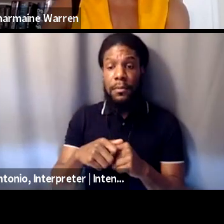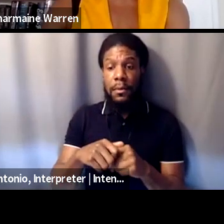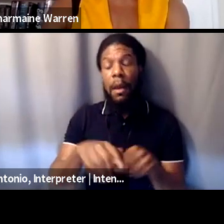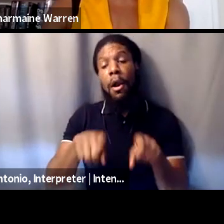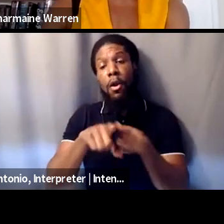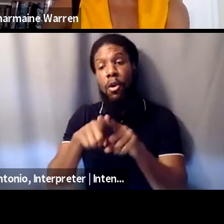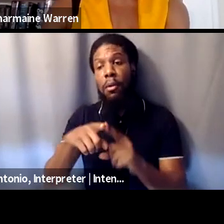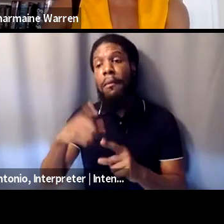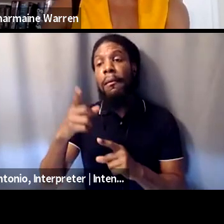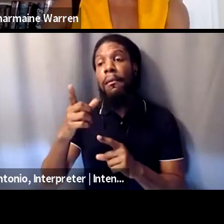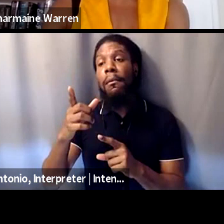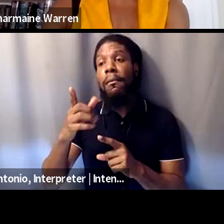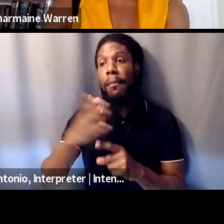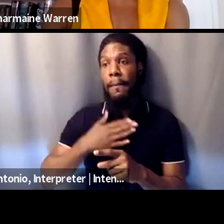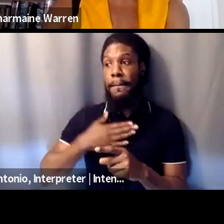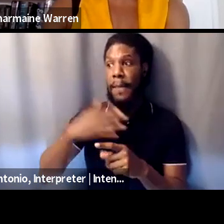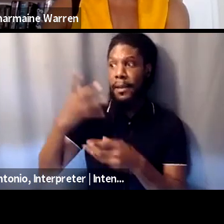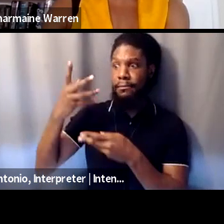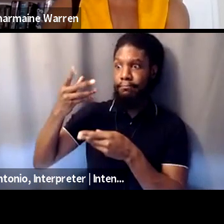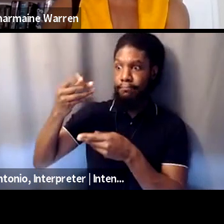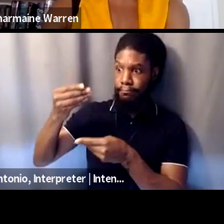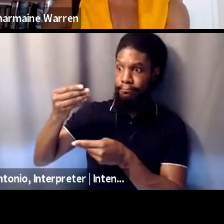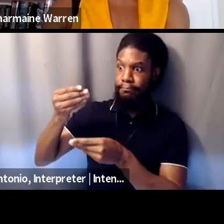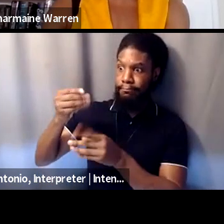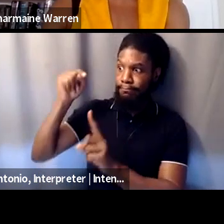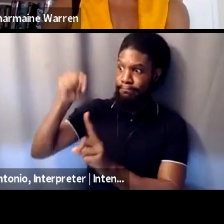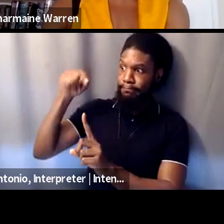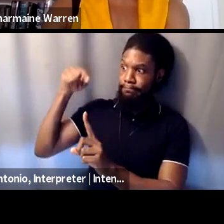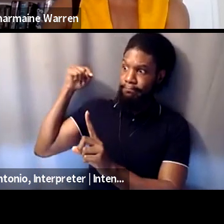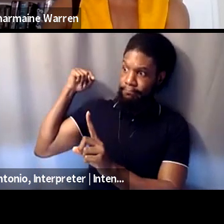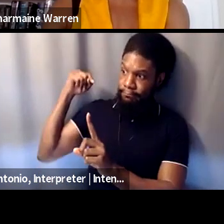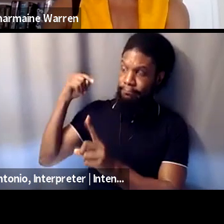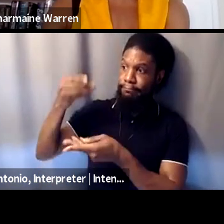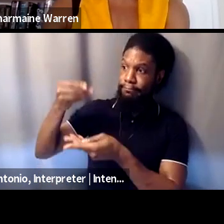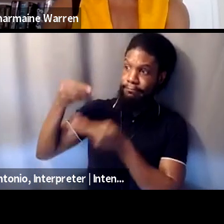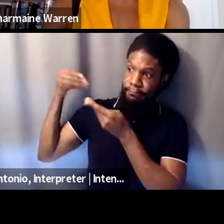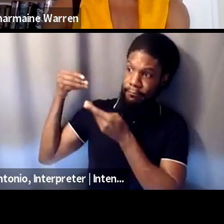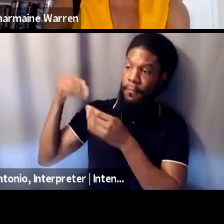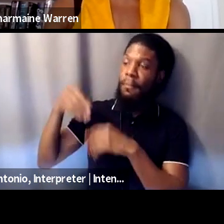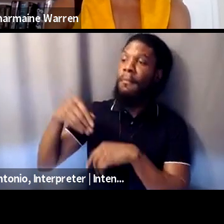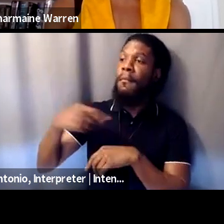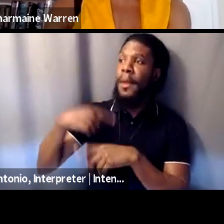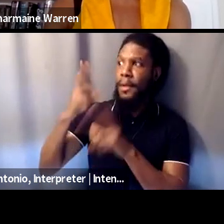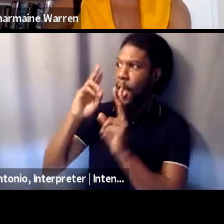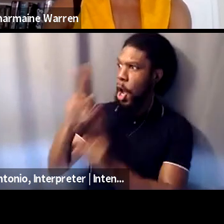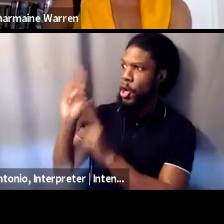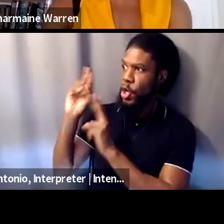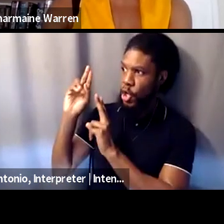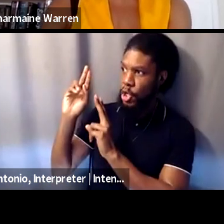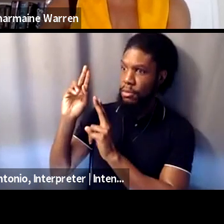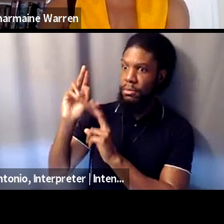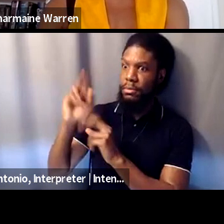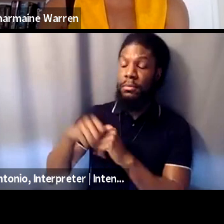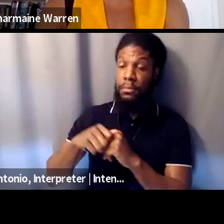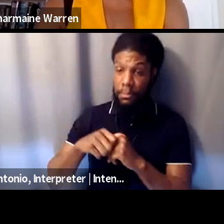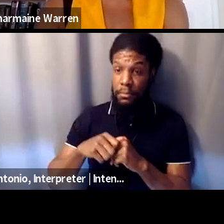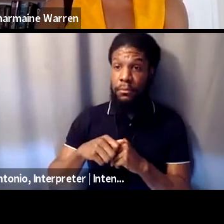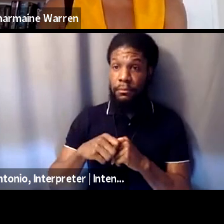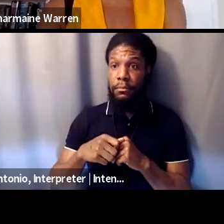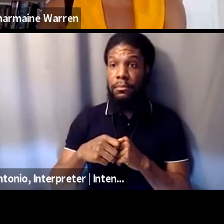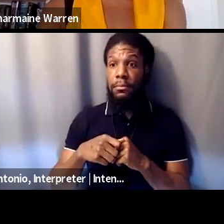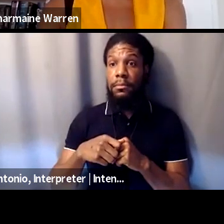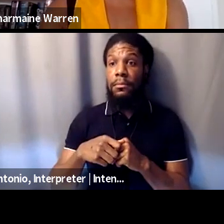of my ancestors, both human and non. As I said, now I live by a